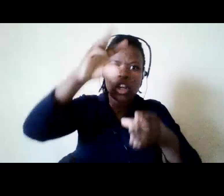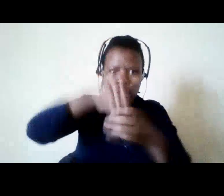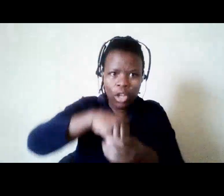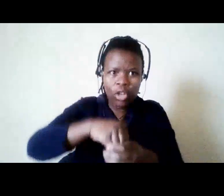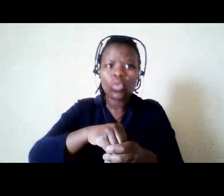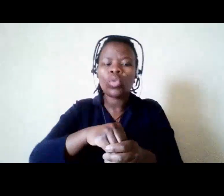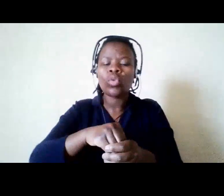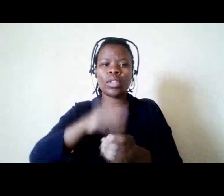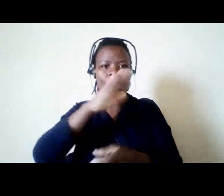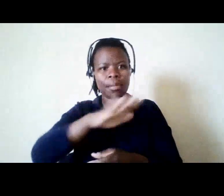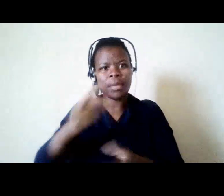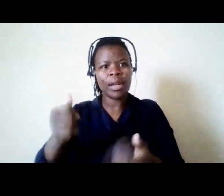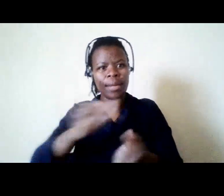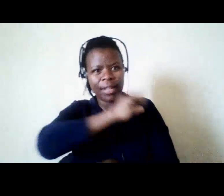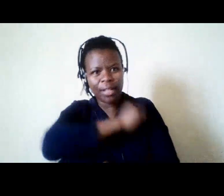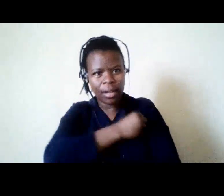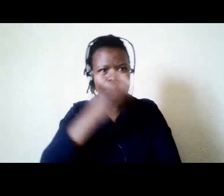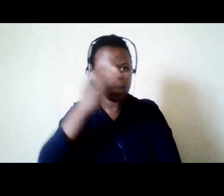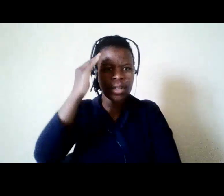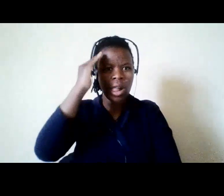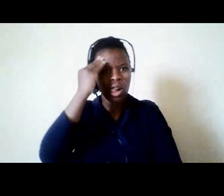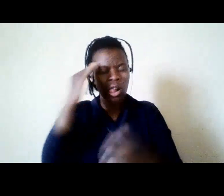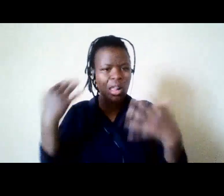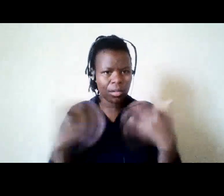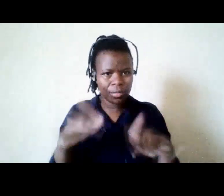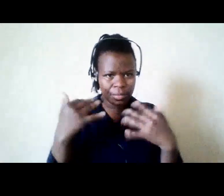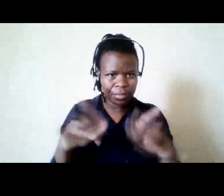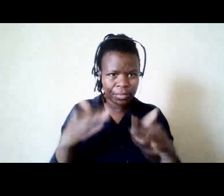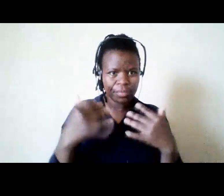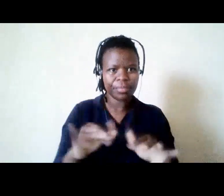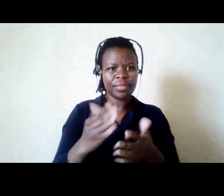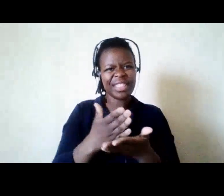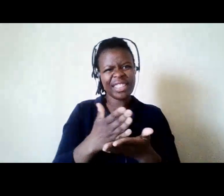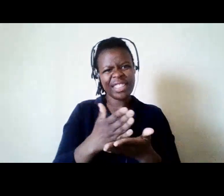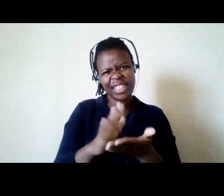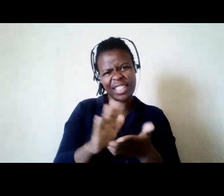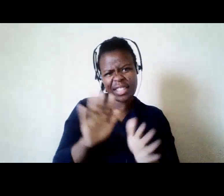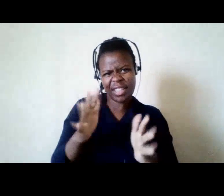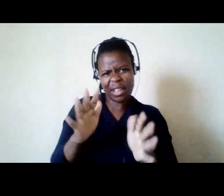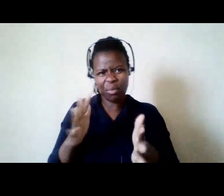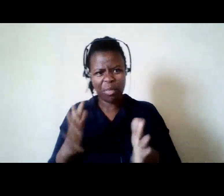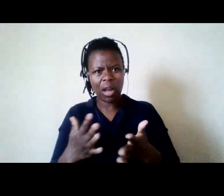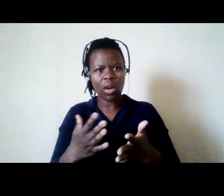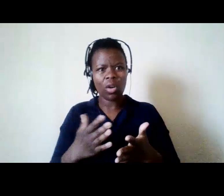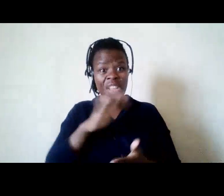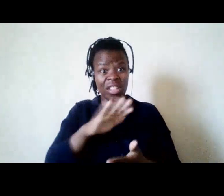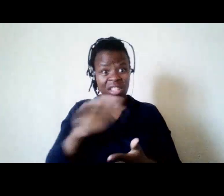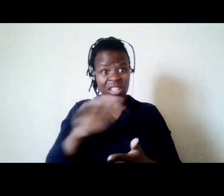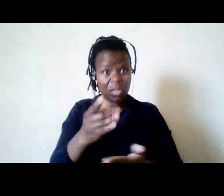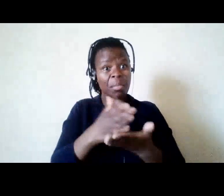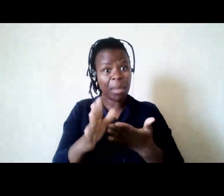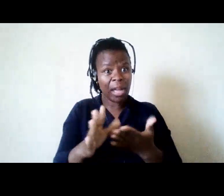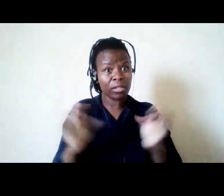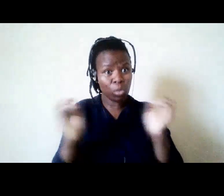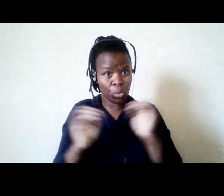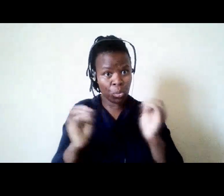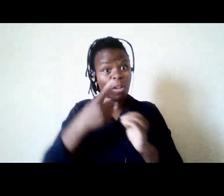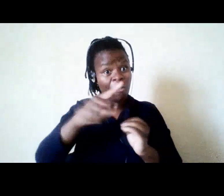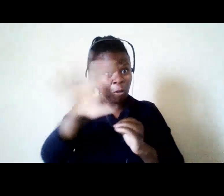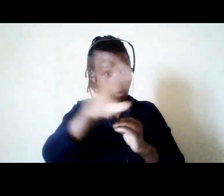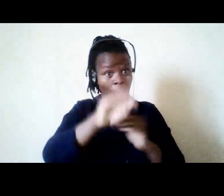But when they say education for all, somehow those children are not part of all. So I wanted to add